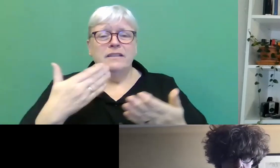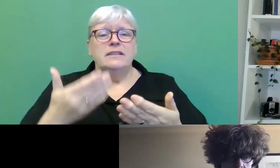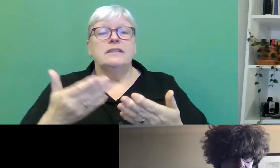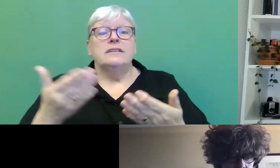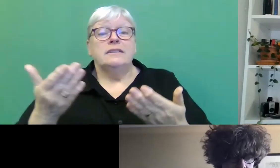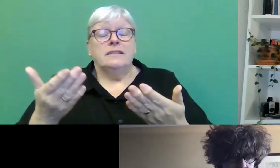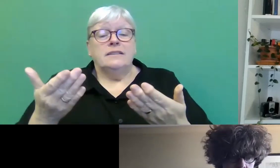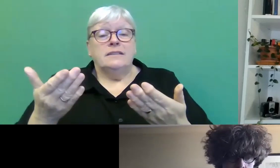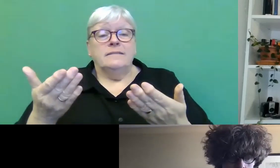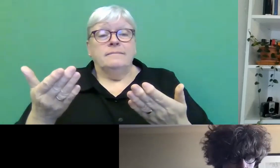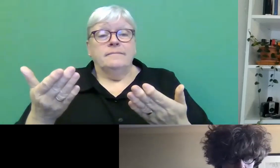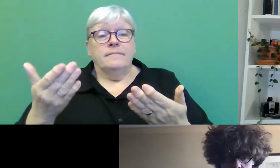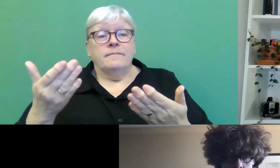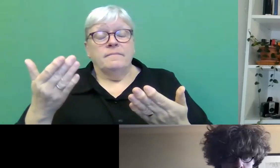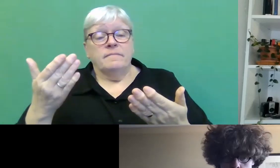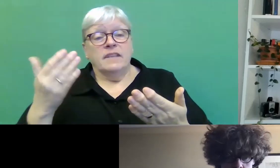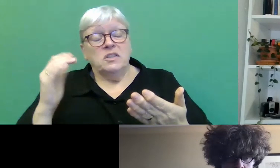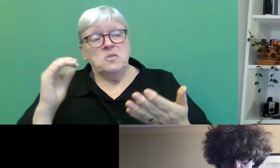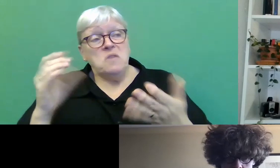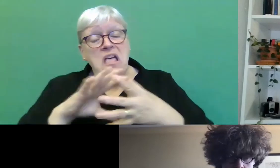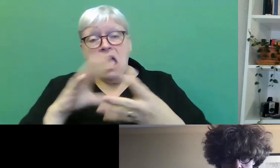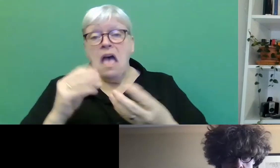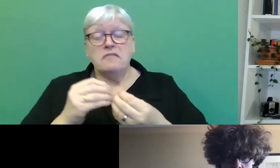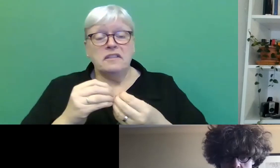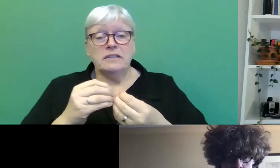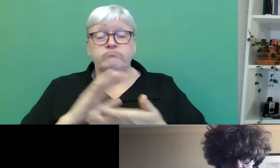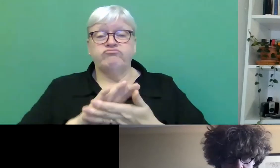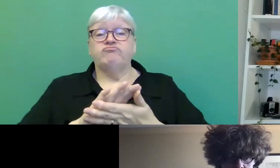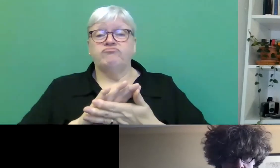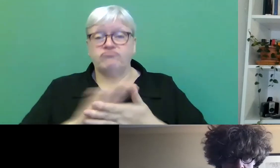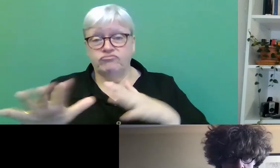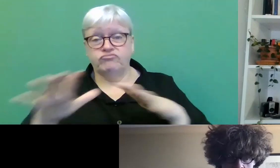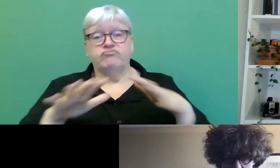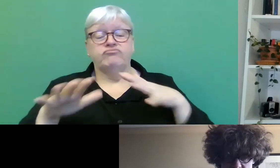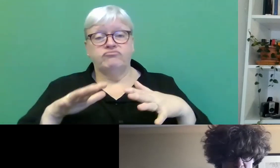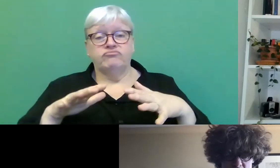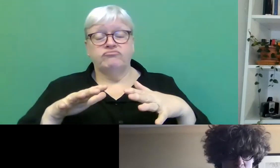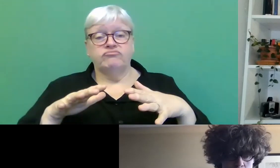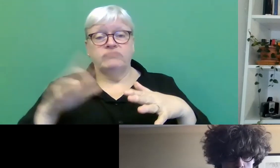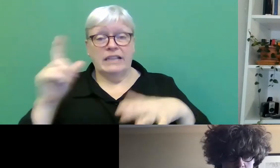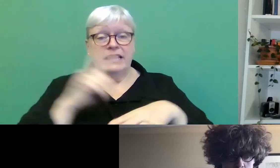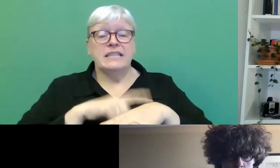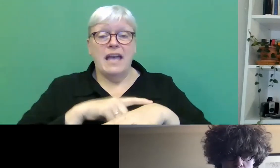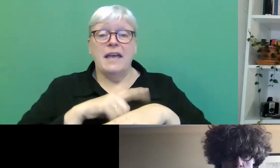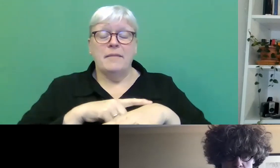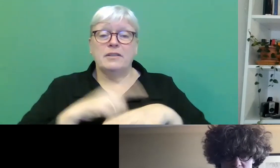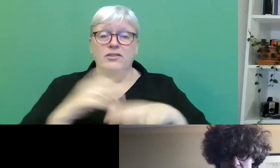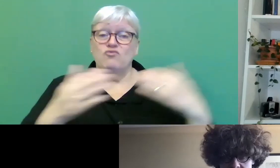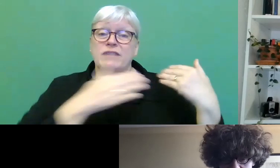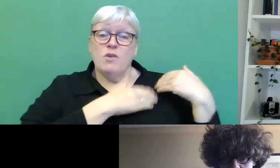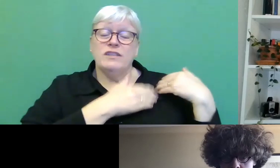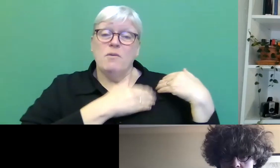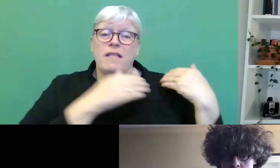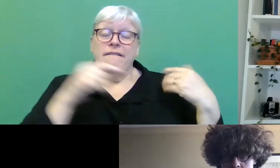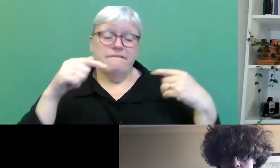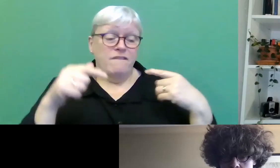So I guess that whole discombobulation of that period of time is responsible for these